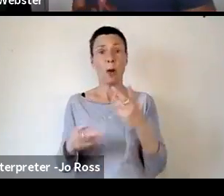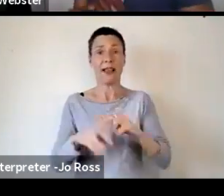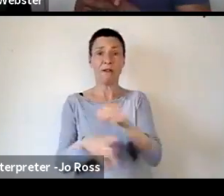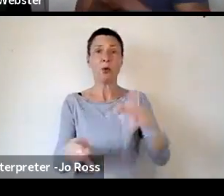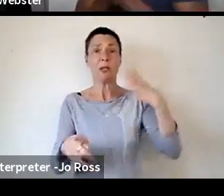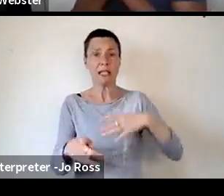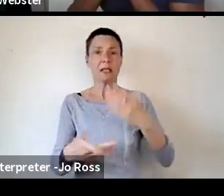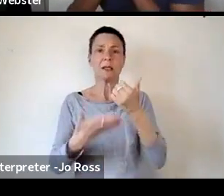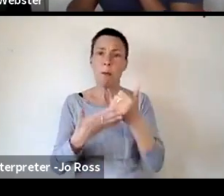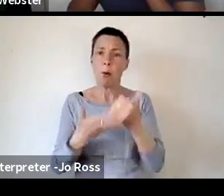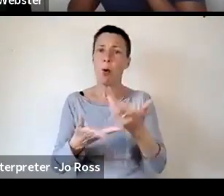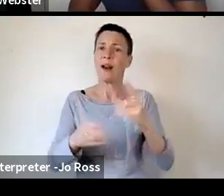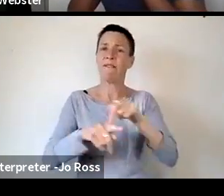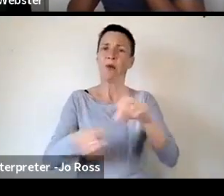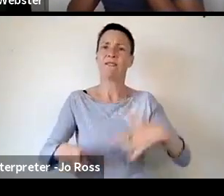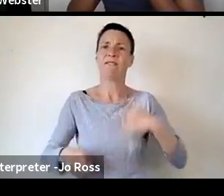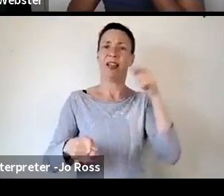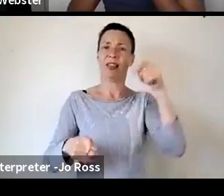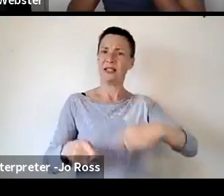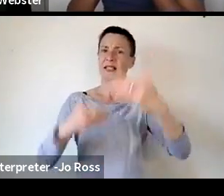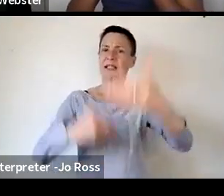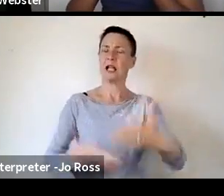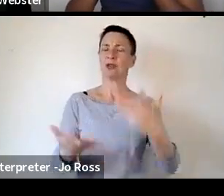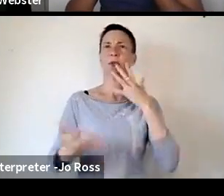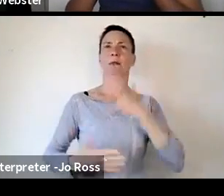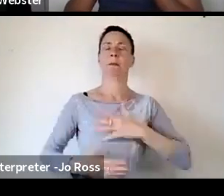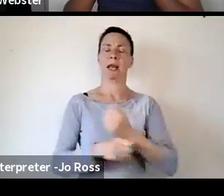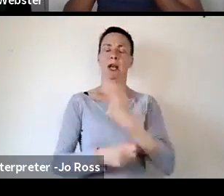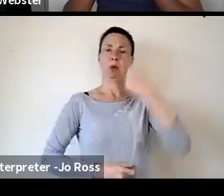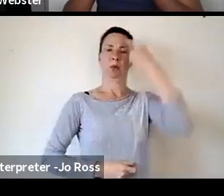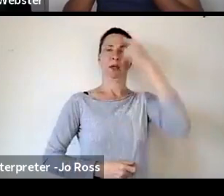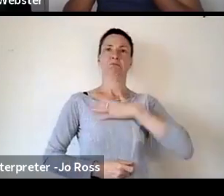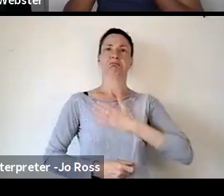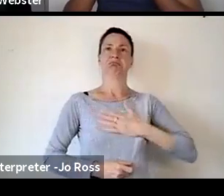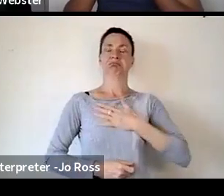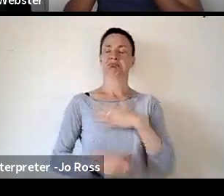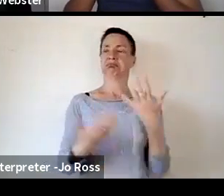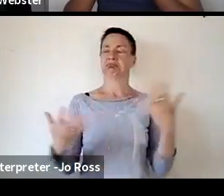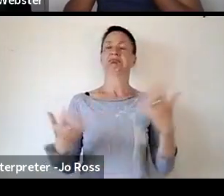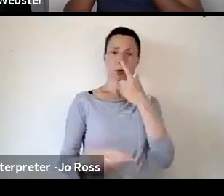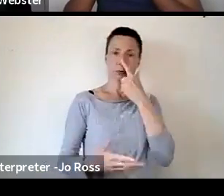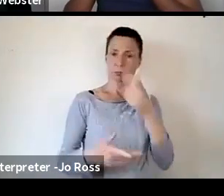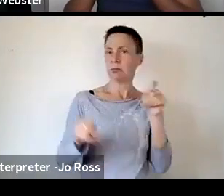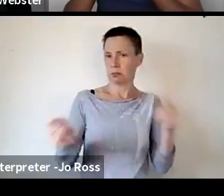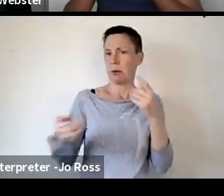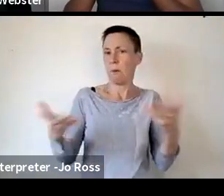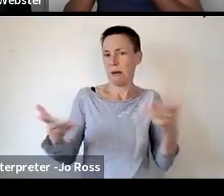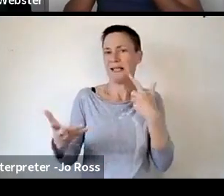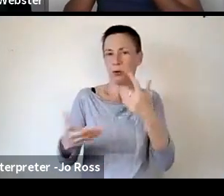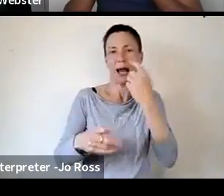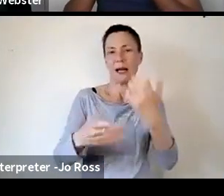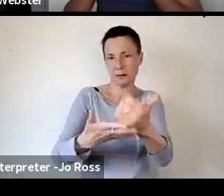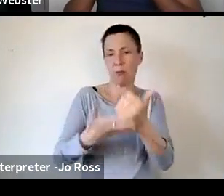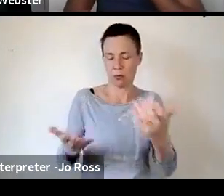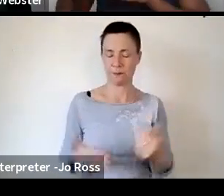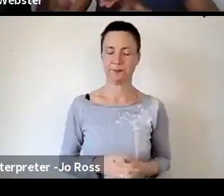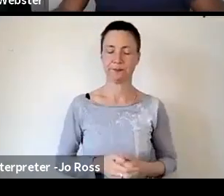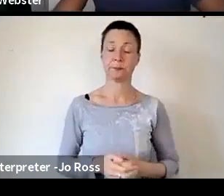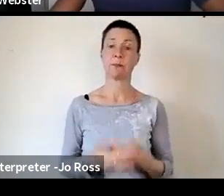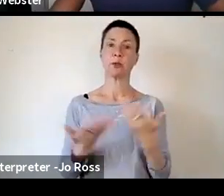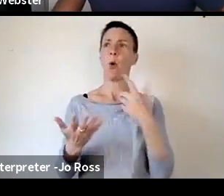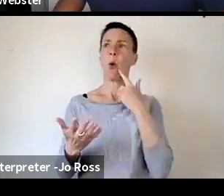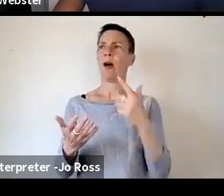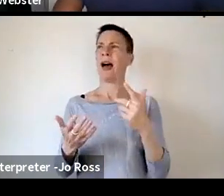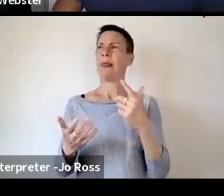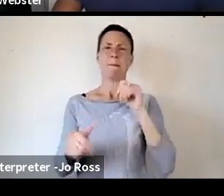help if any of this is bringing up difficult things for you. So where to start? I mean, chronologically seems the